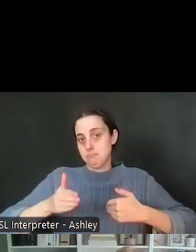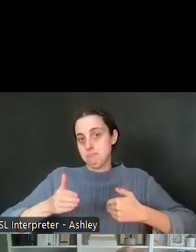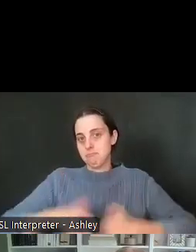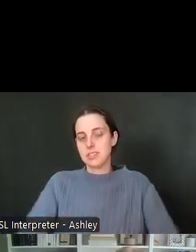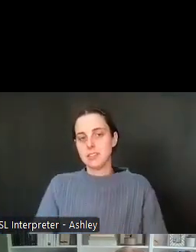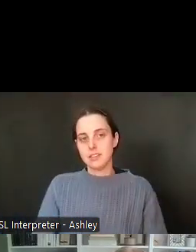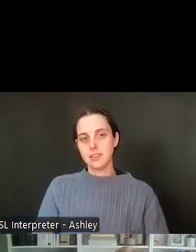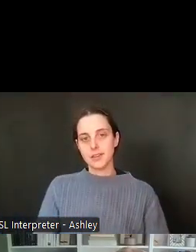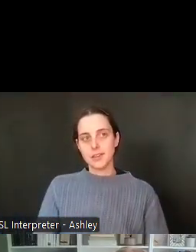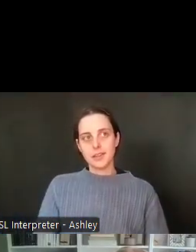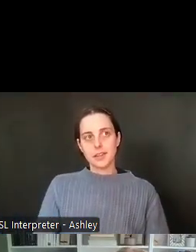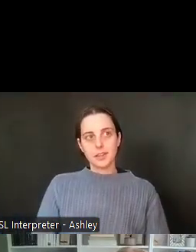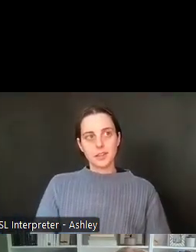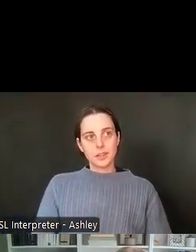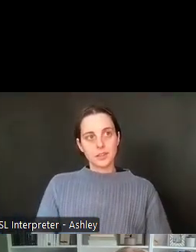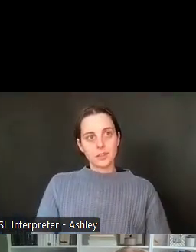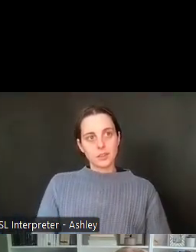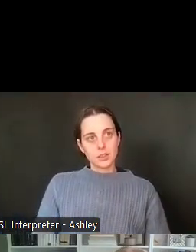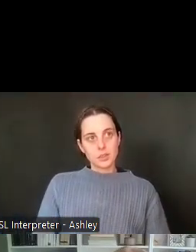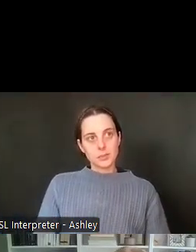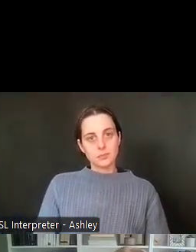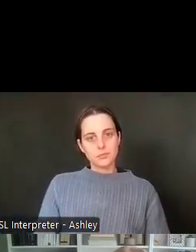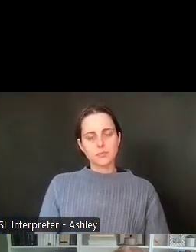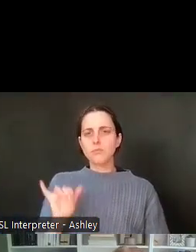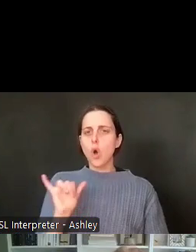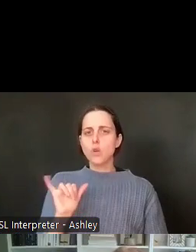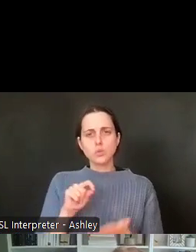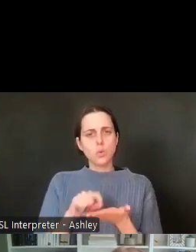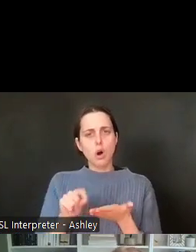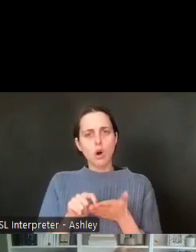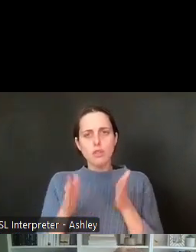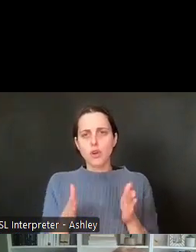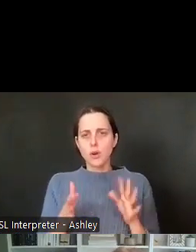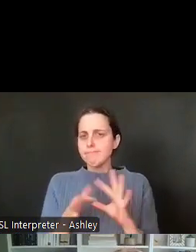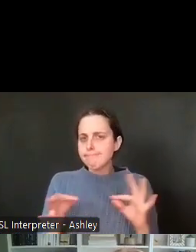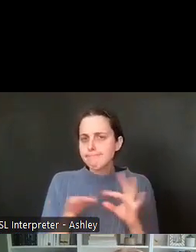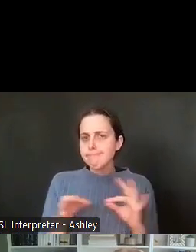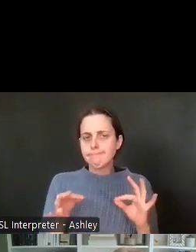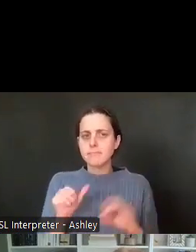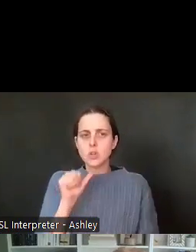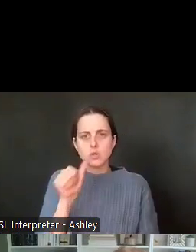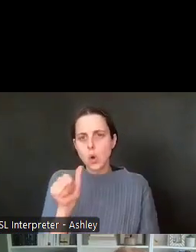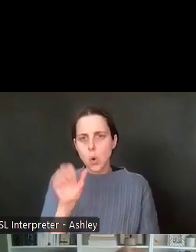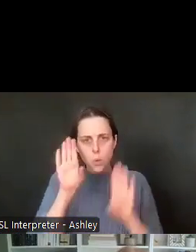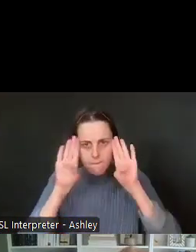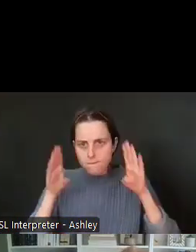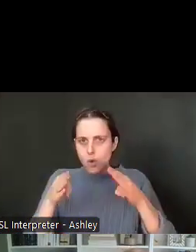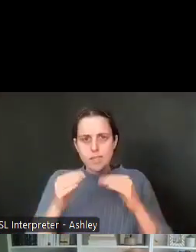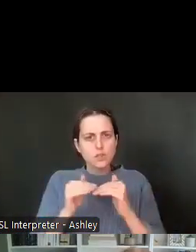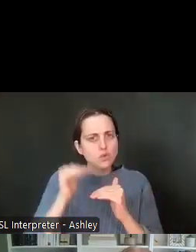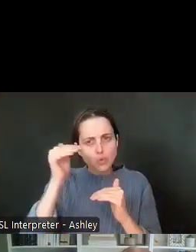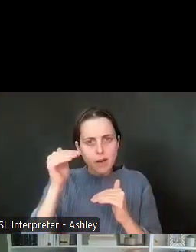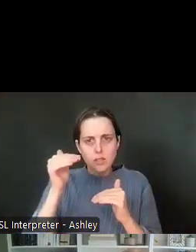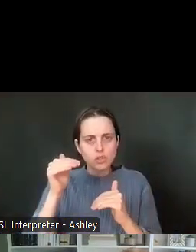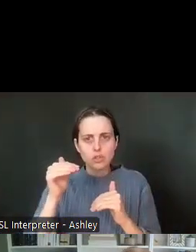And what I also appreciate is that he tells us to not get too focused on